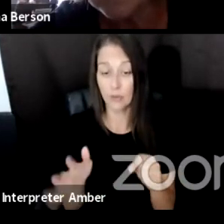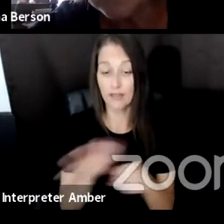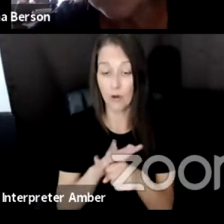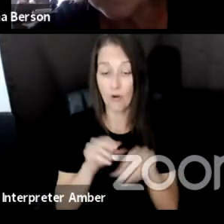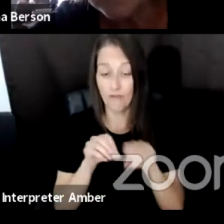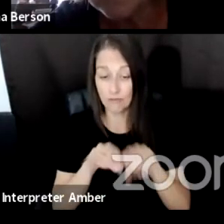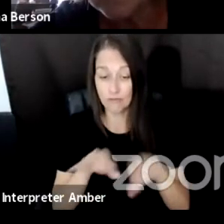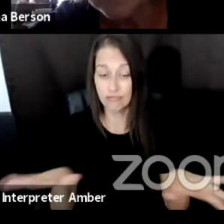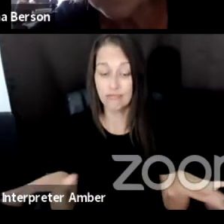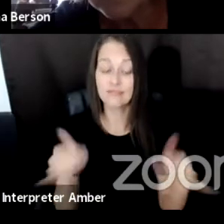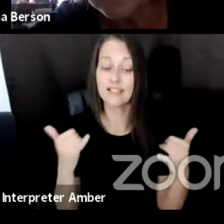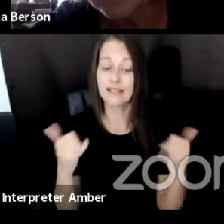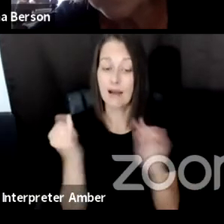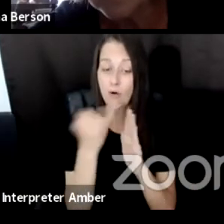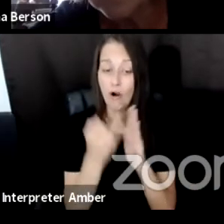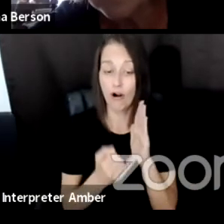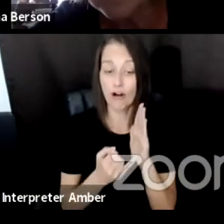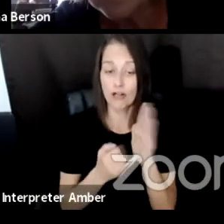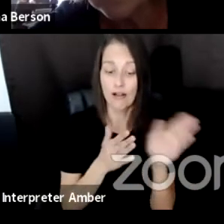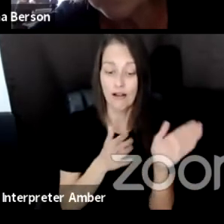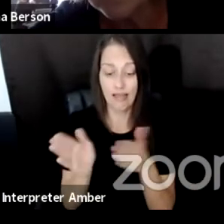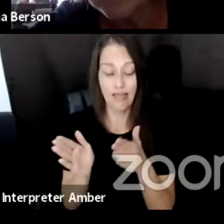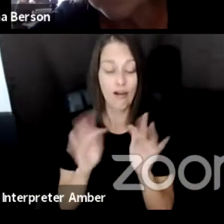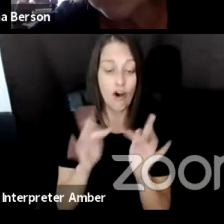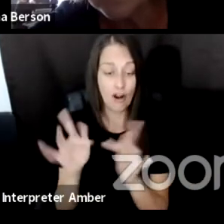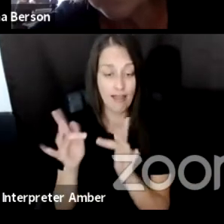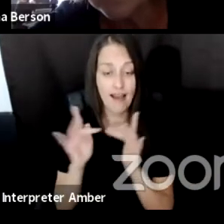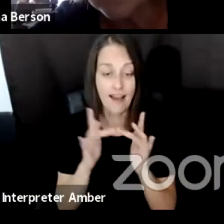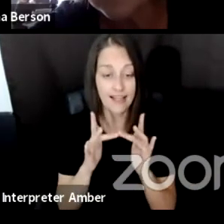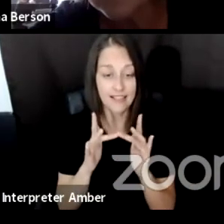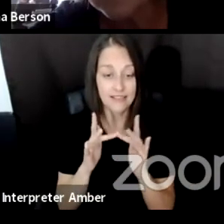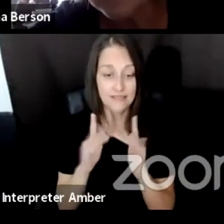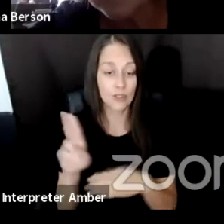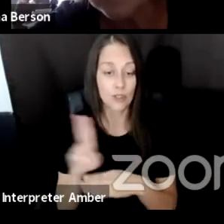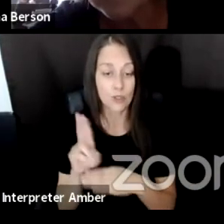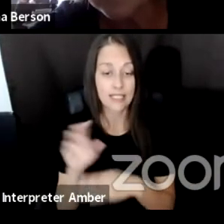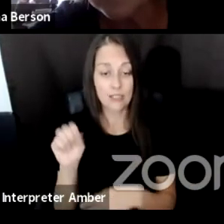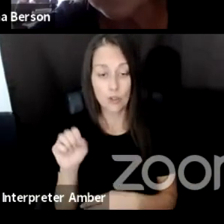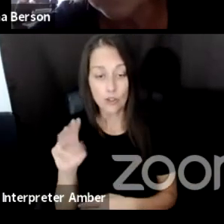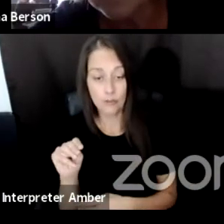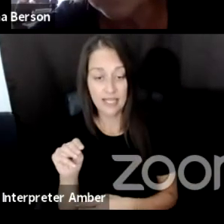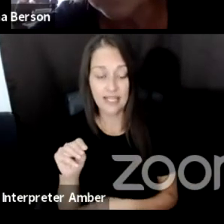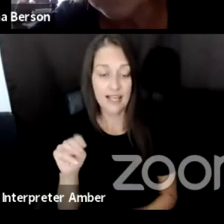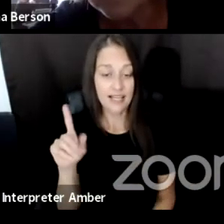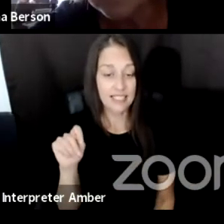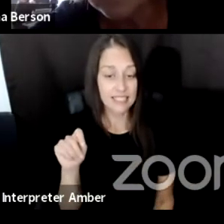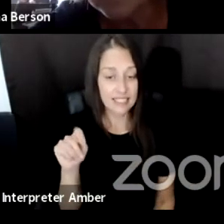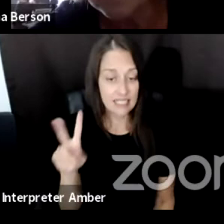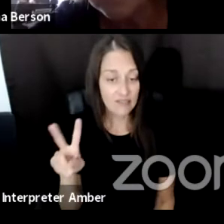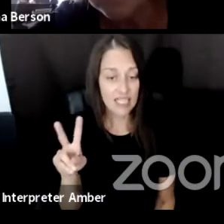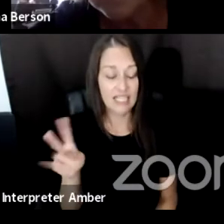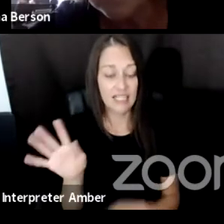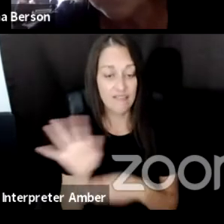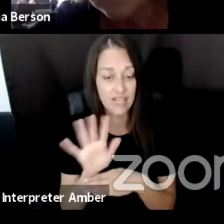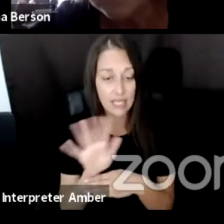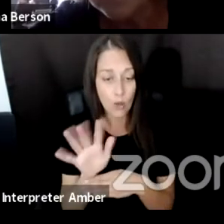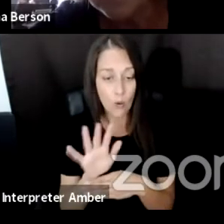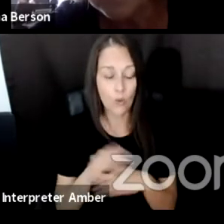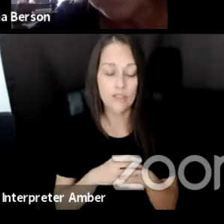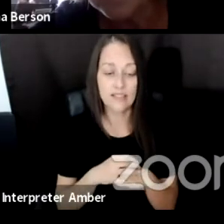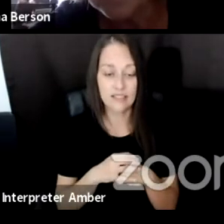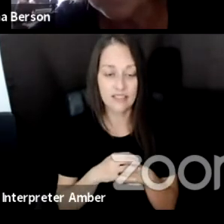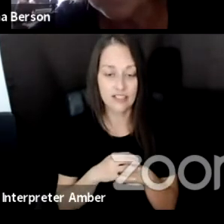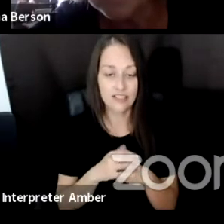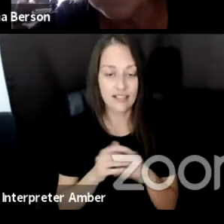to move to an online space, utilizing social media, TV, just video and things like that, kind of adapting